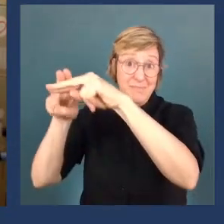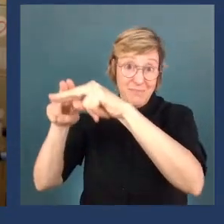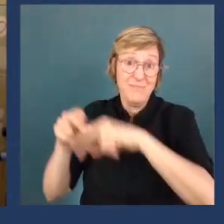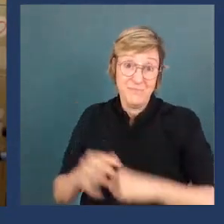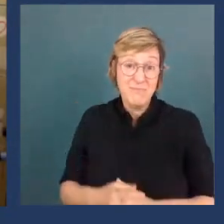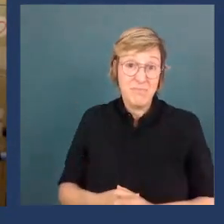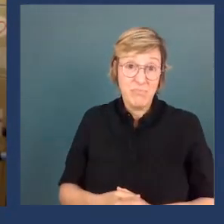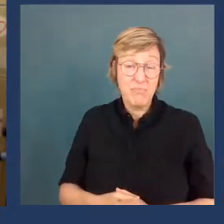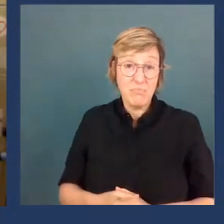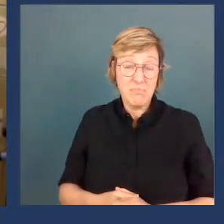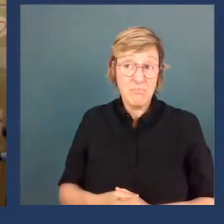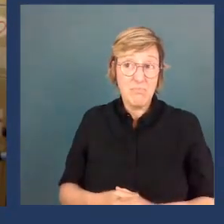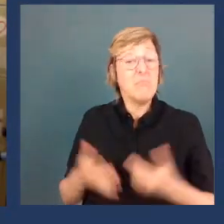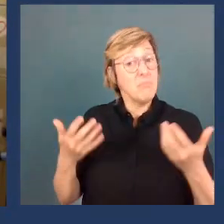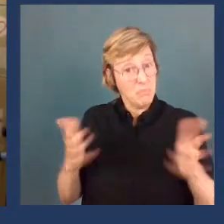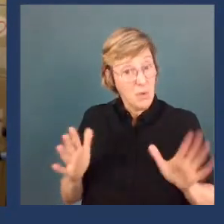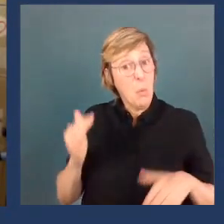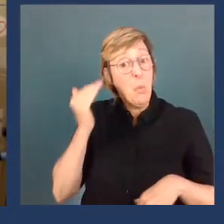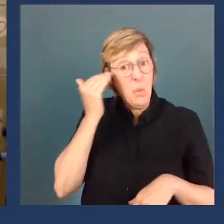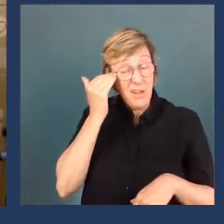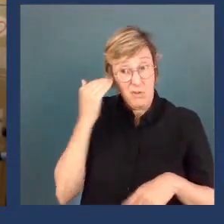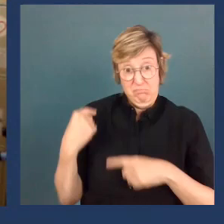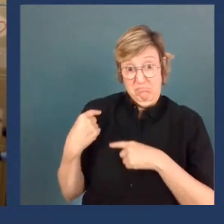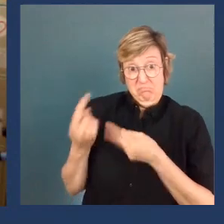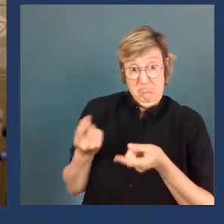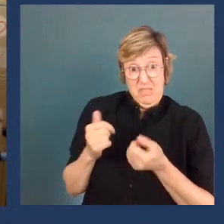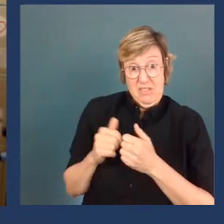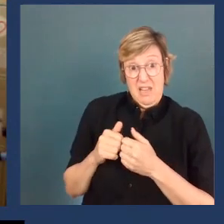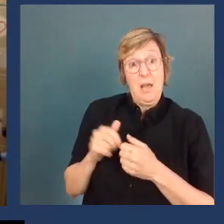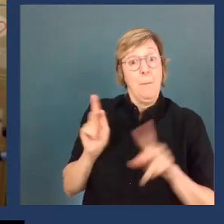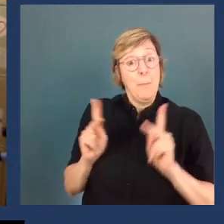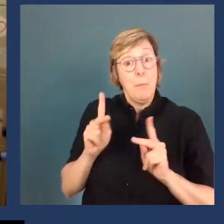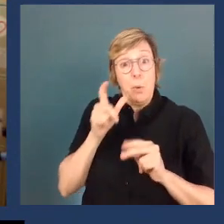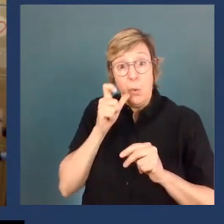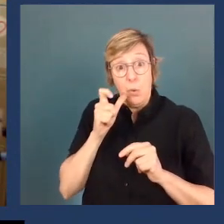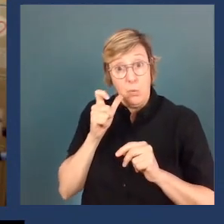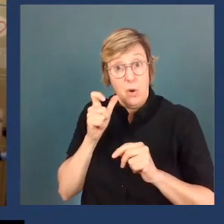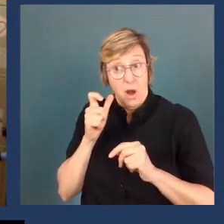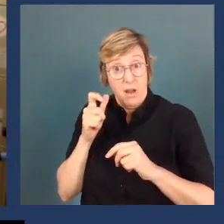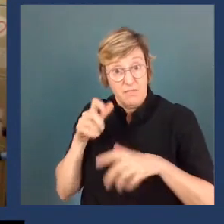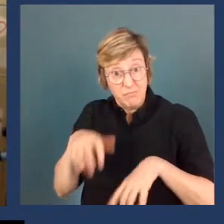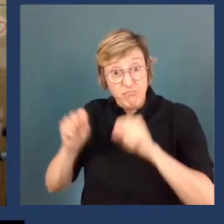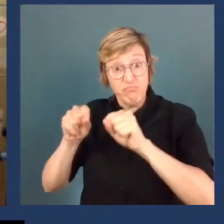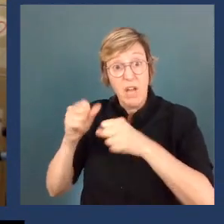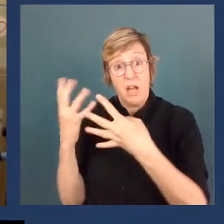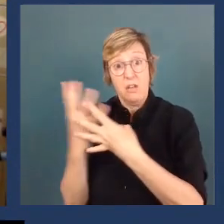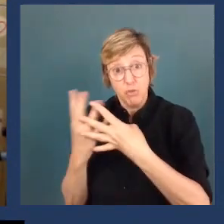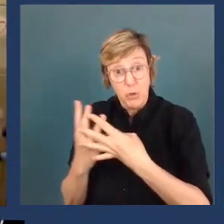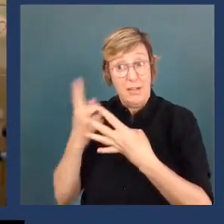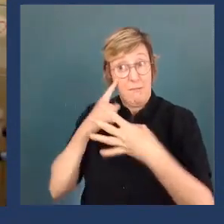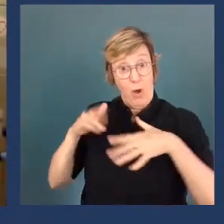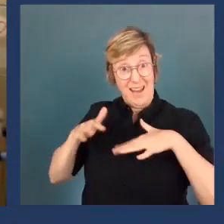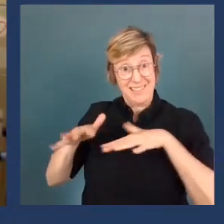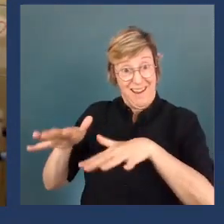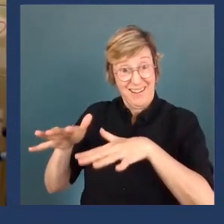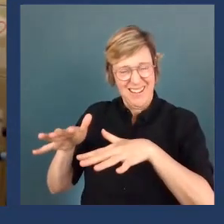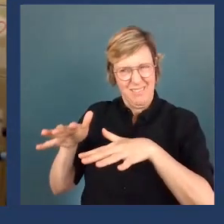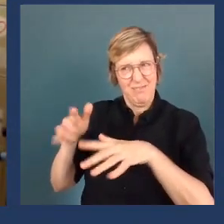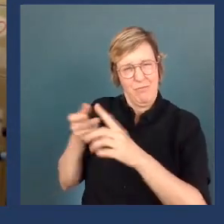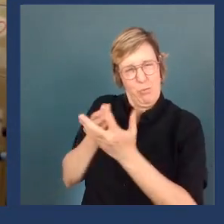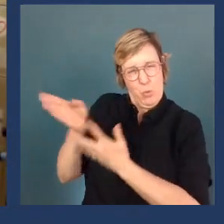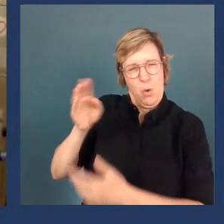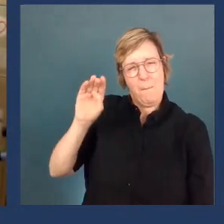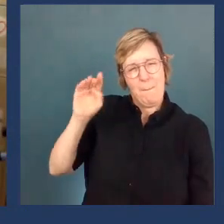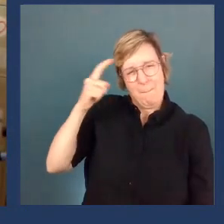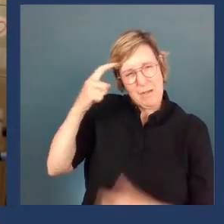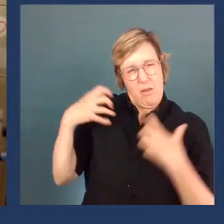there's been a 70% increase in the number of people taking an anxiety screen from Mental Health America, their website,